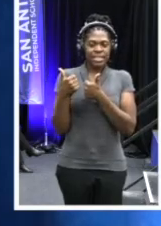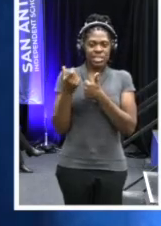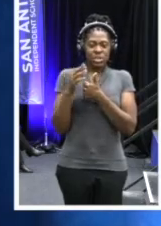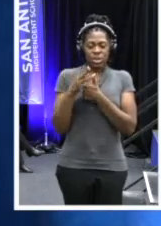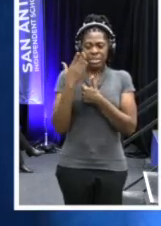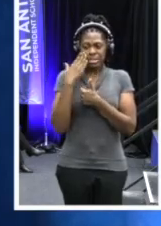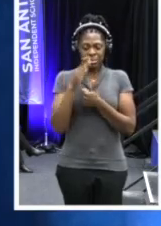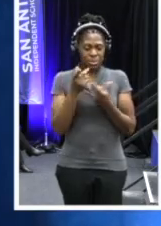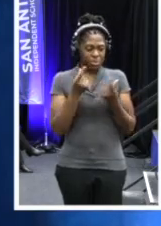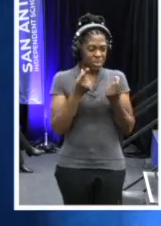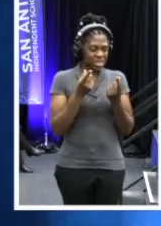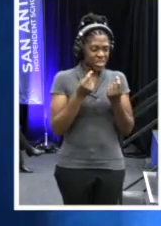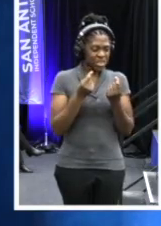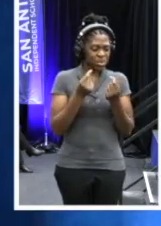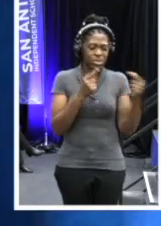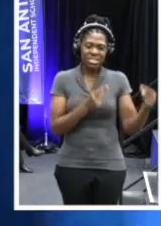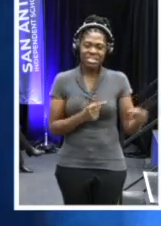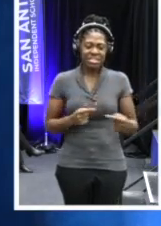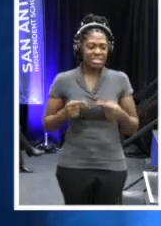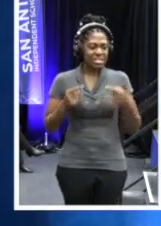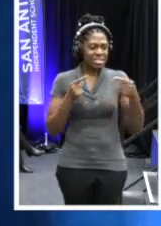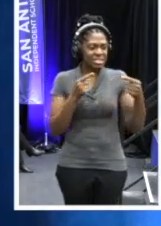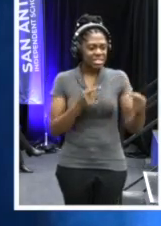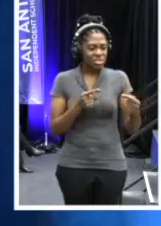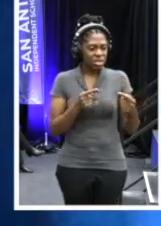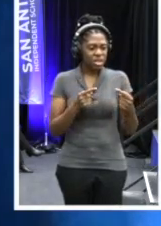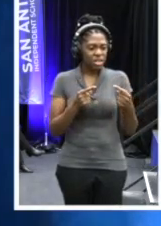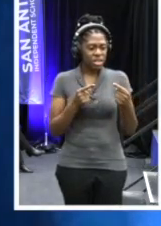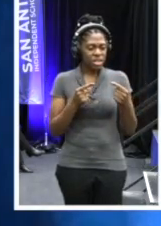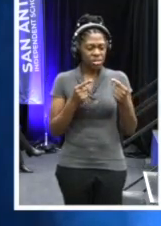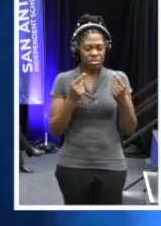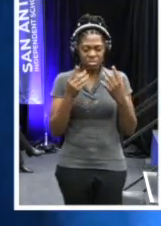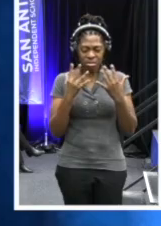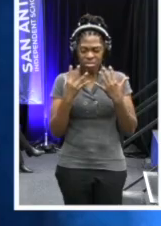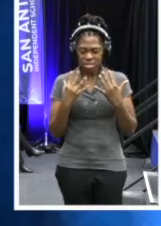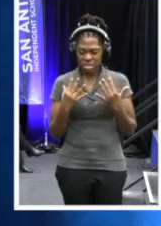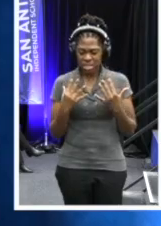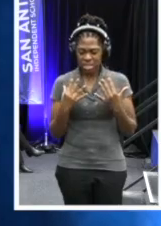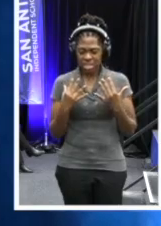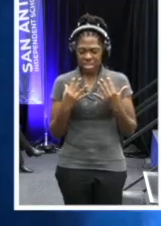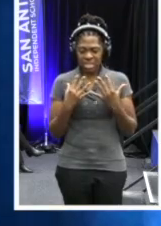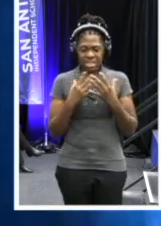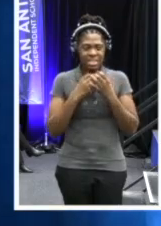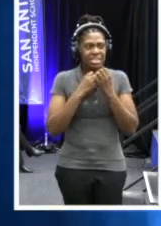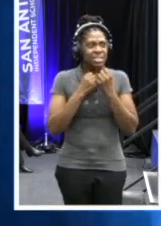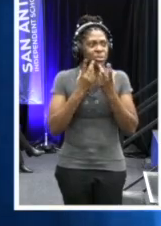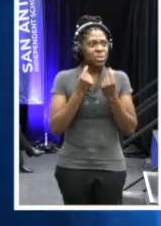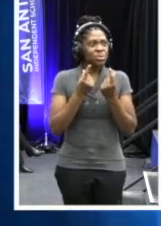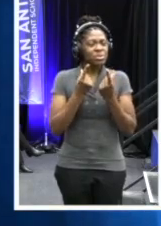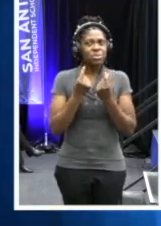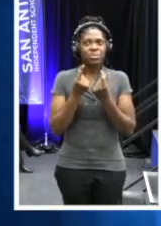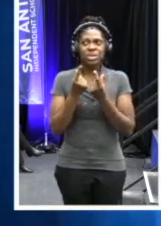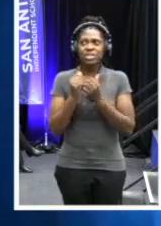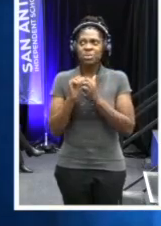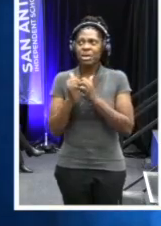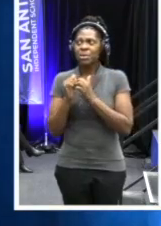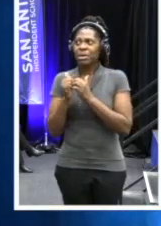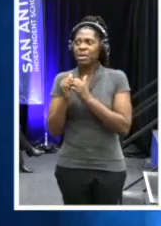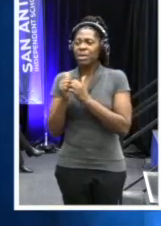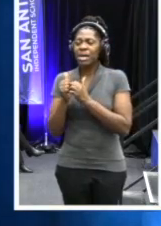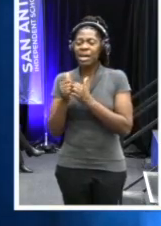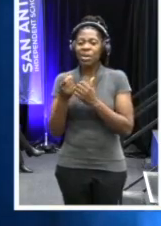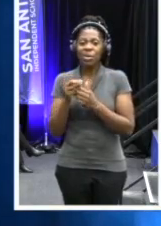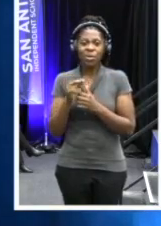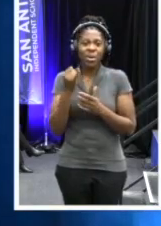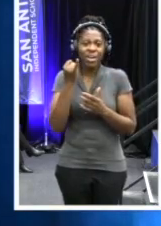uncertainty, hardship, loss, desperation, or just plain terrible